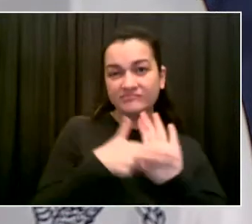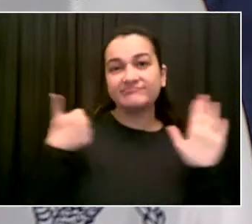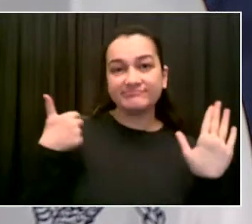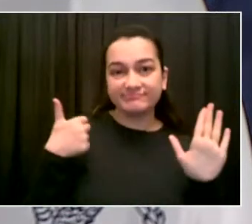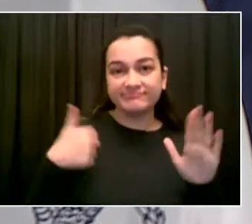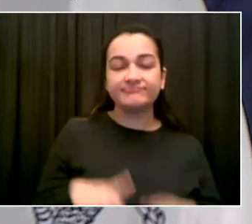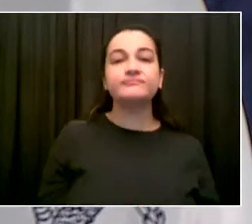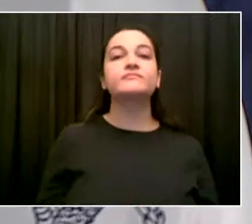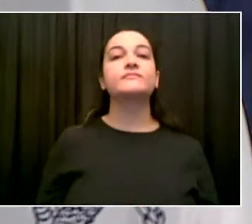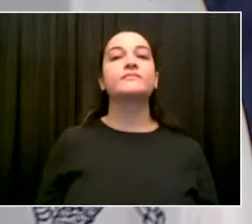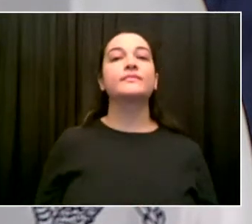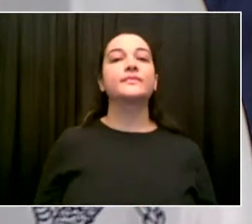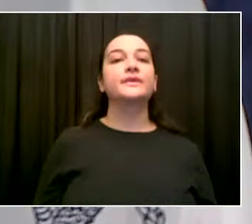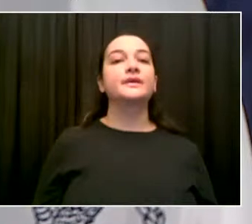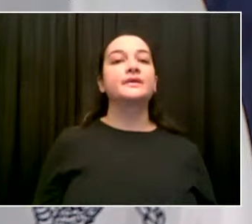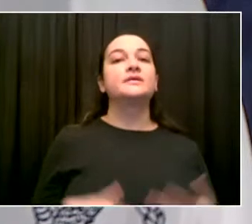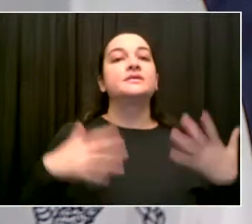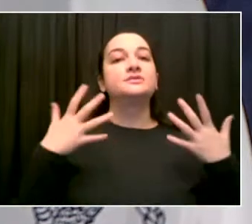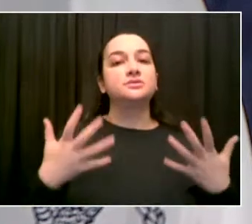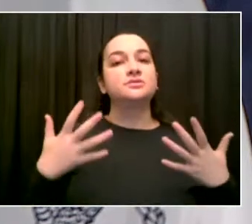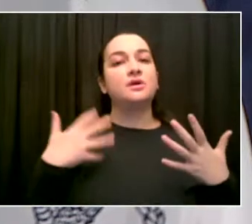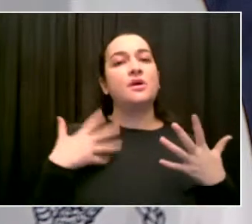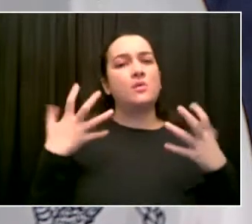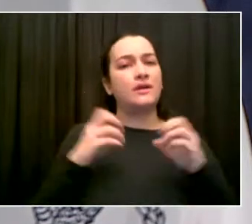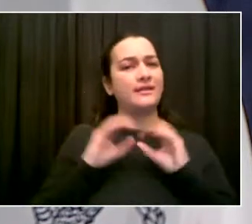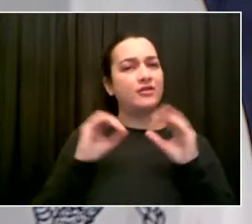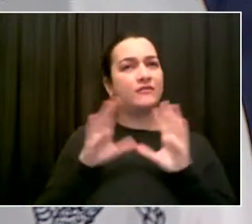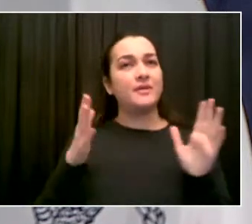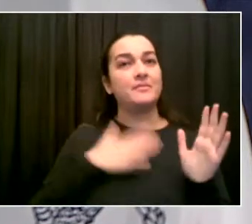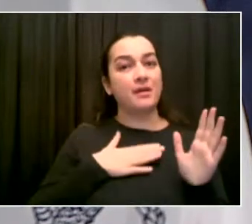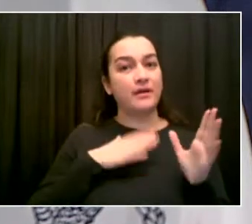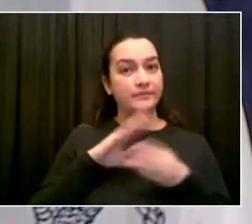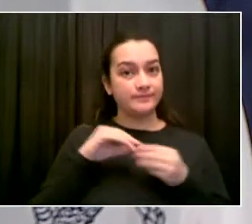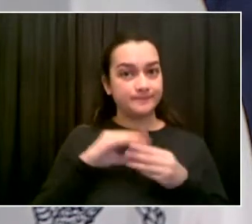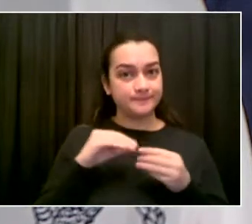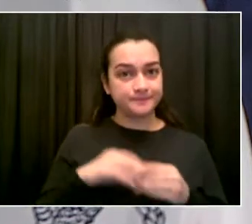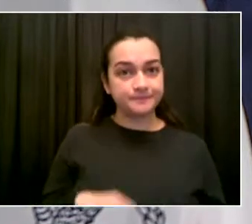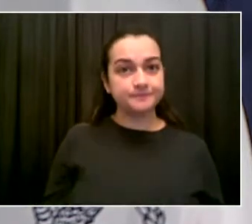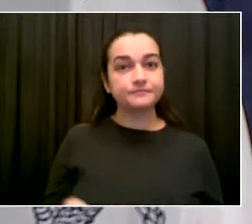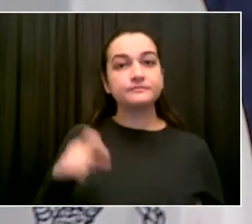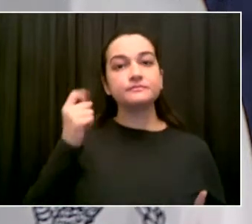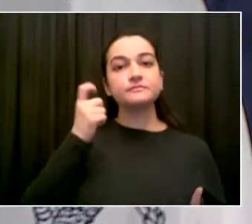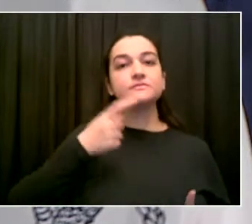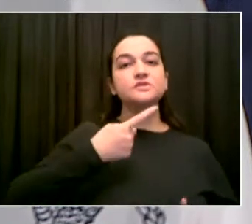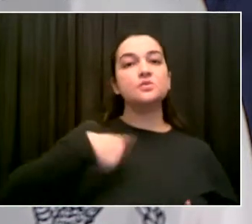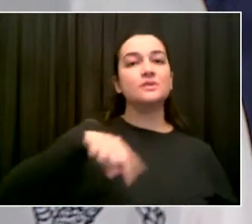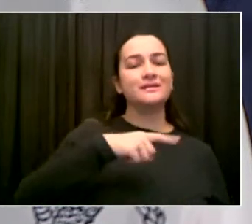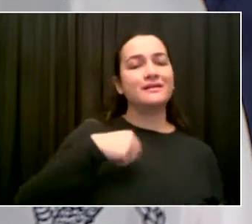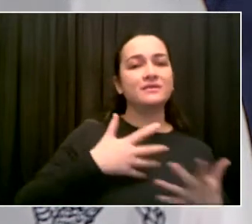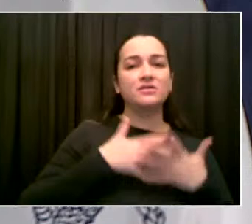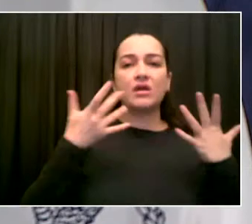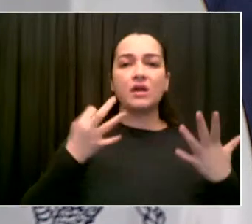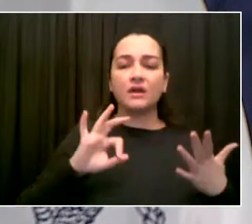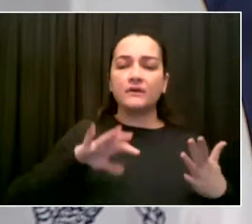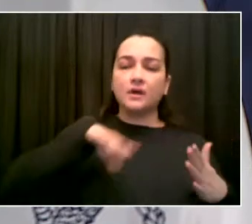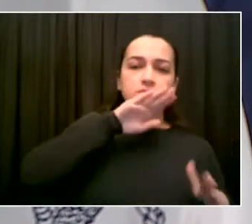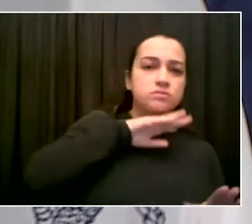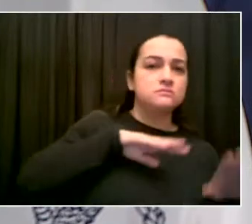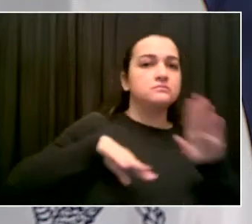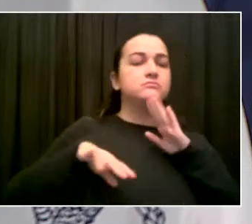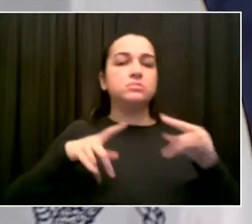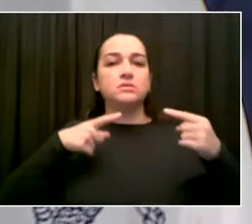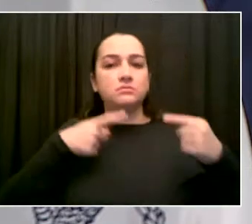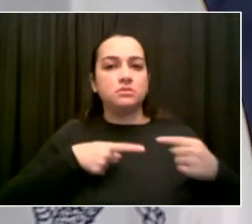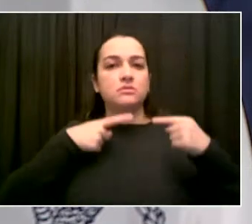we have a lot of challenges we have to overcome, but we overcome them. We went through a horrible, perfect storm last